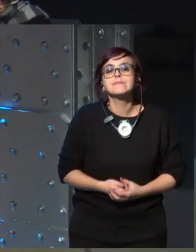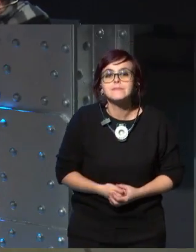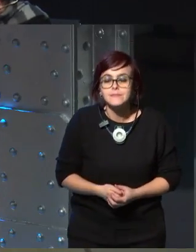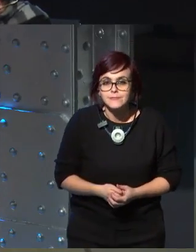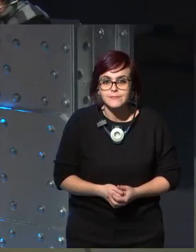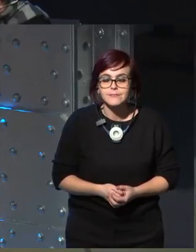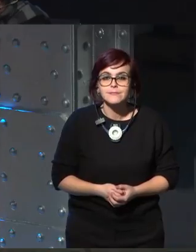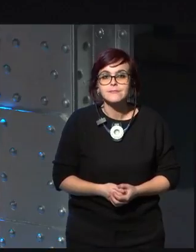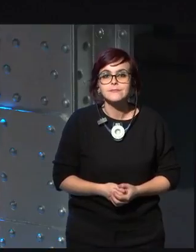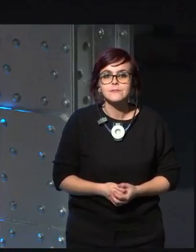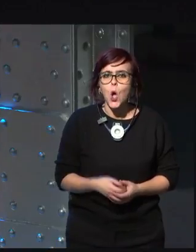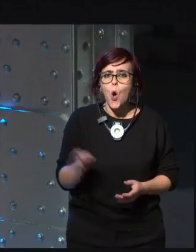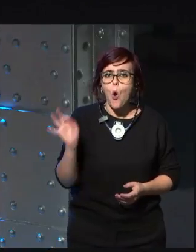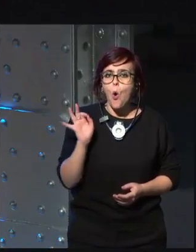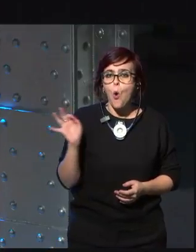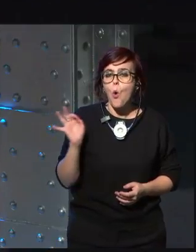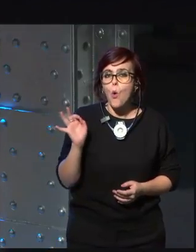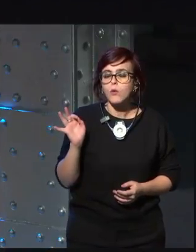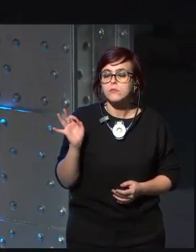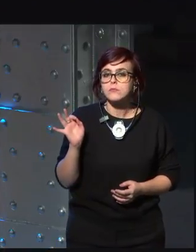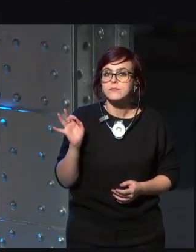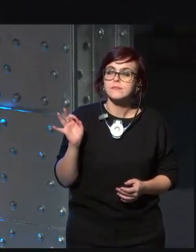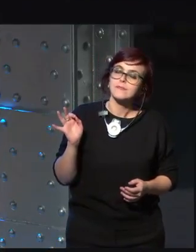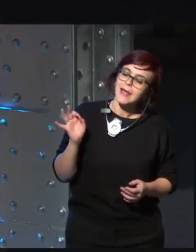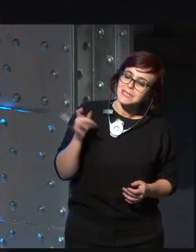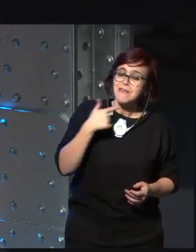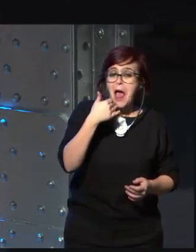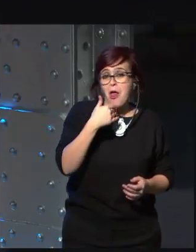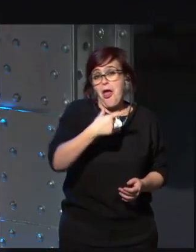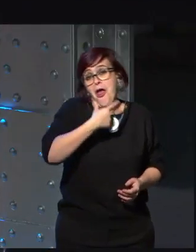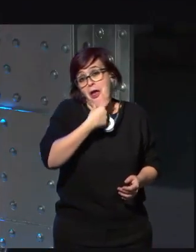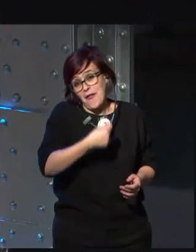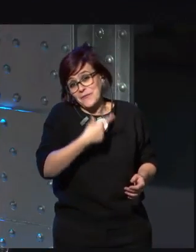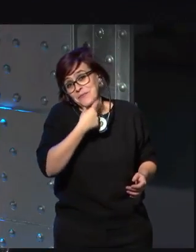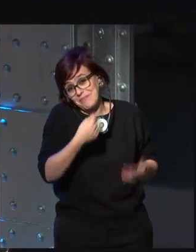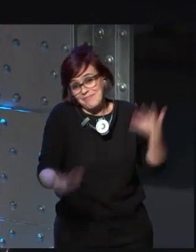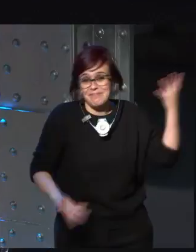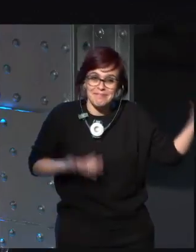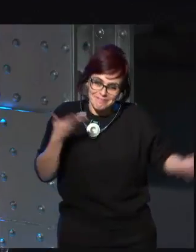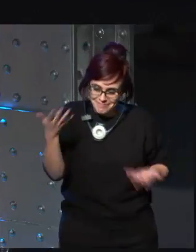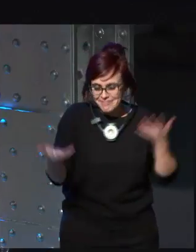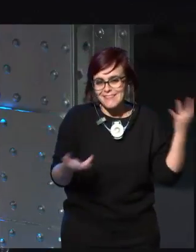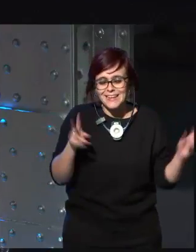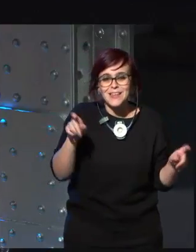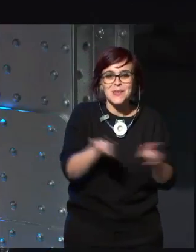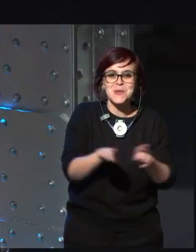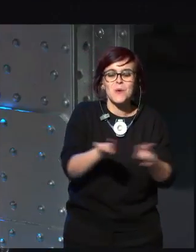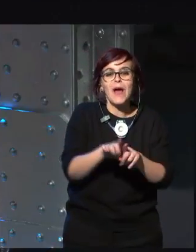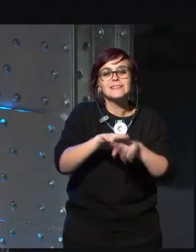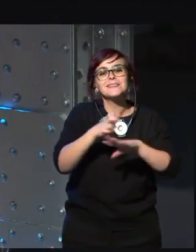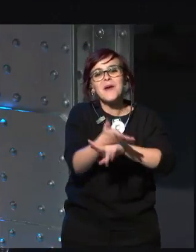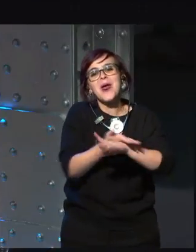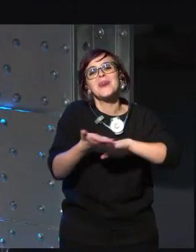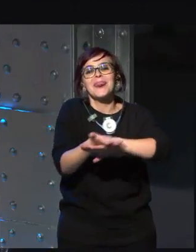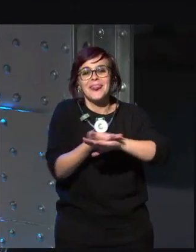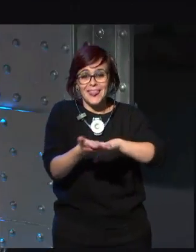word? Well, there was something funny about CDs that just seemed to promote that kind of discourse. And I